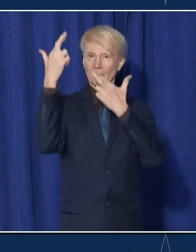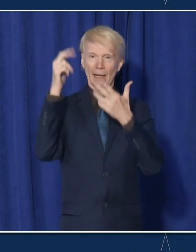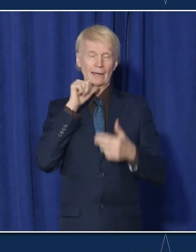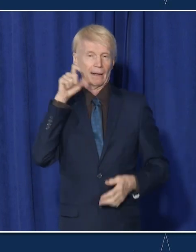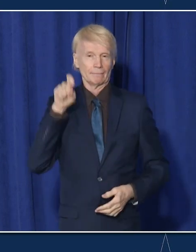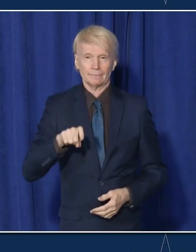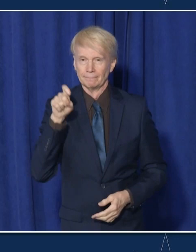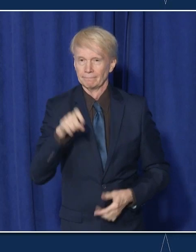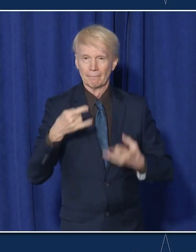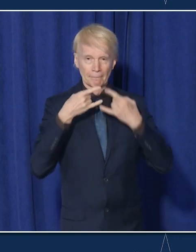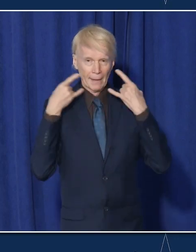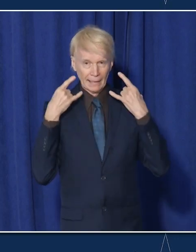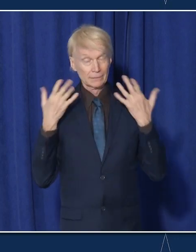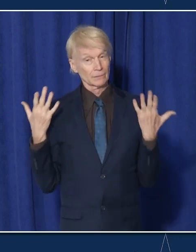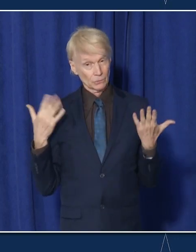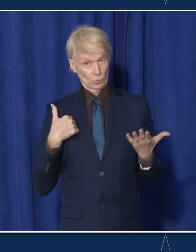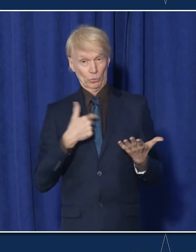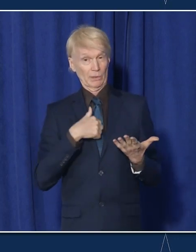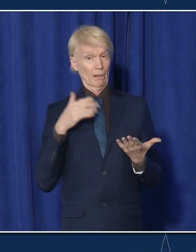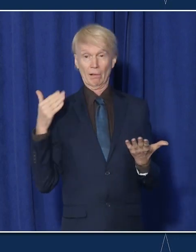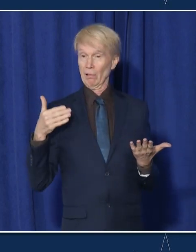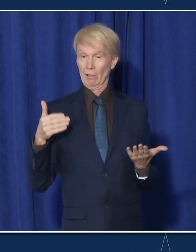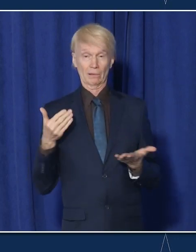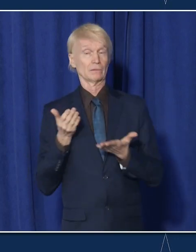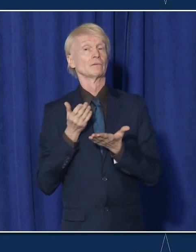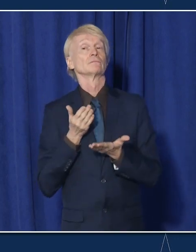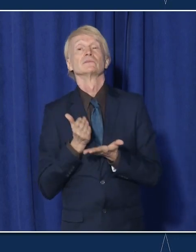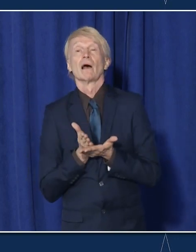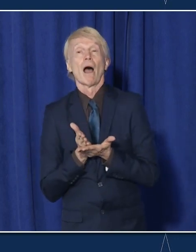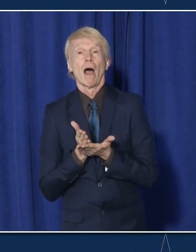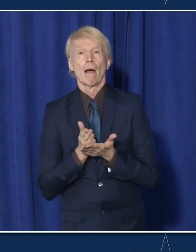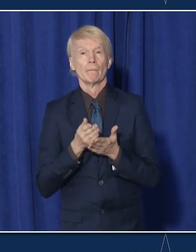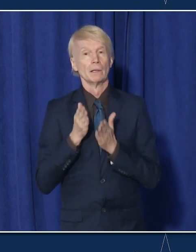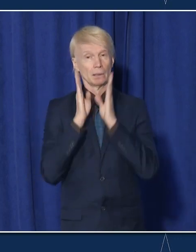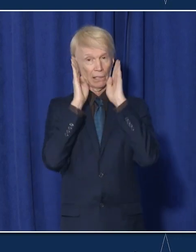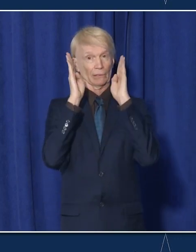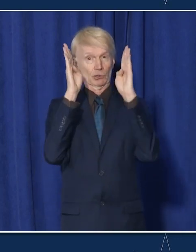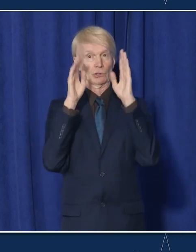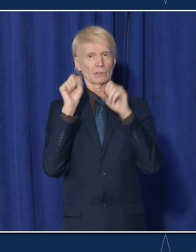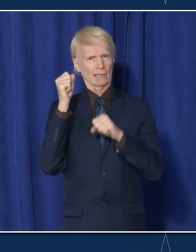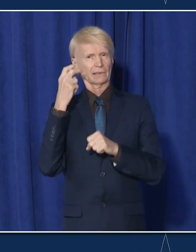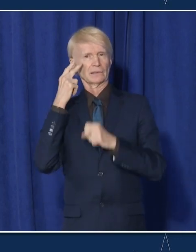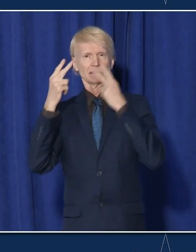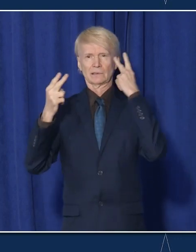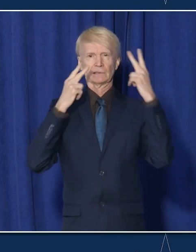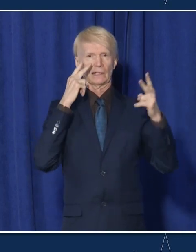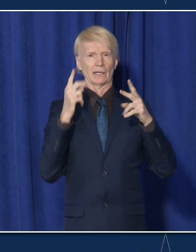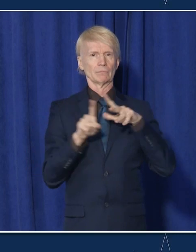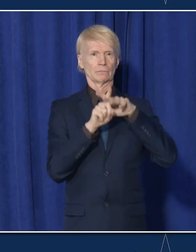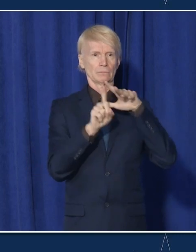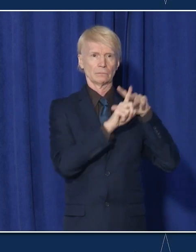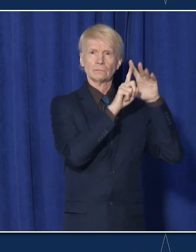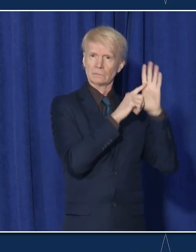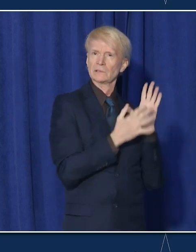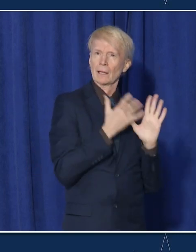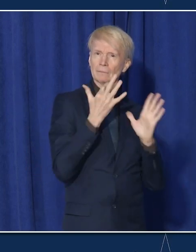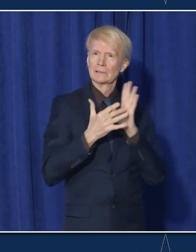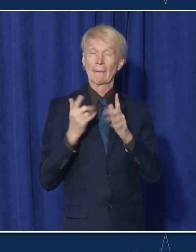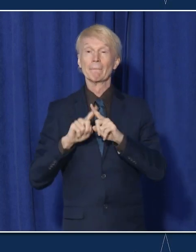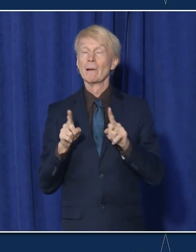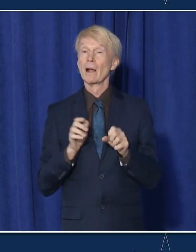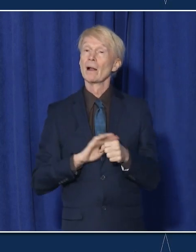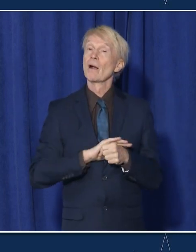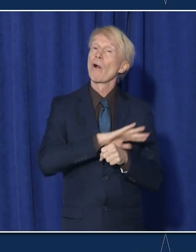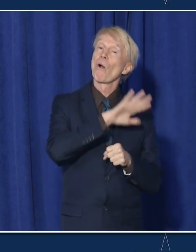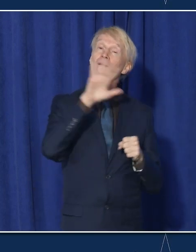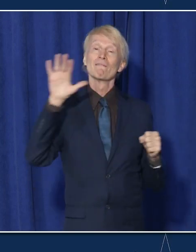masks. We have not stopped paying attention to COVID. We continue to see cases, but overall, the outbreak